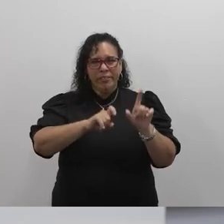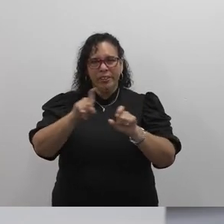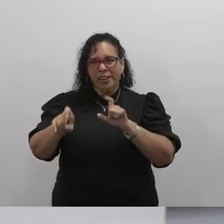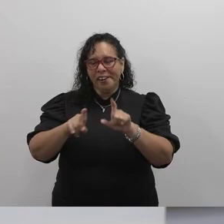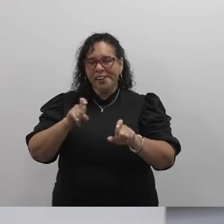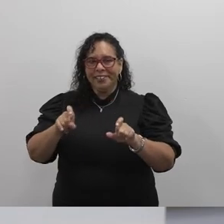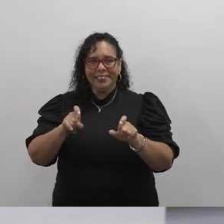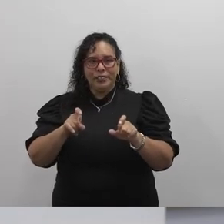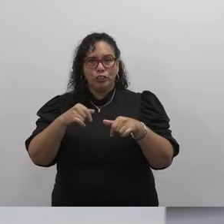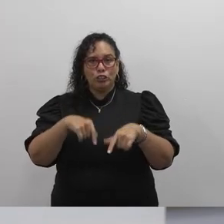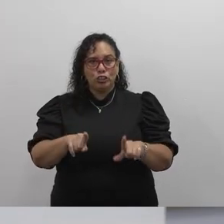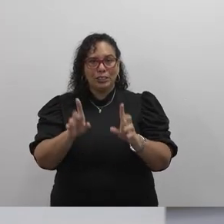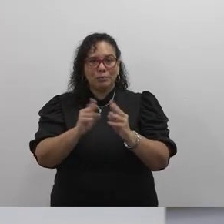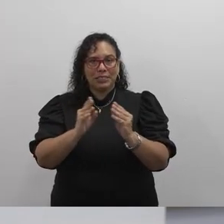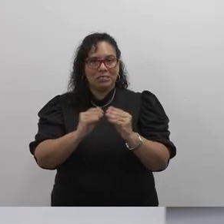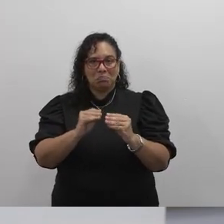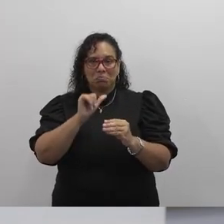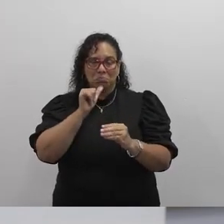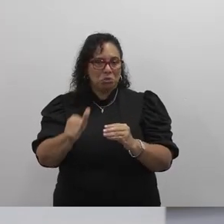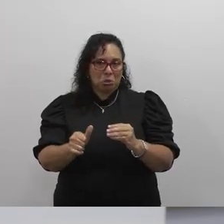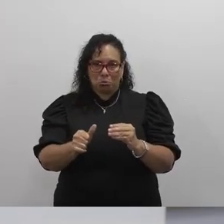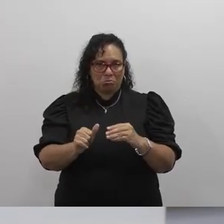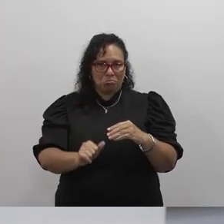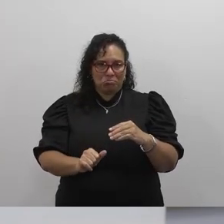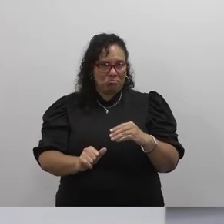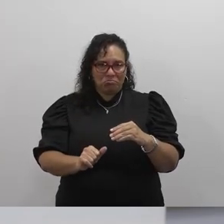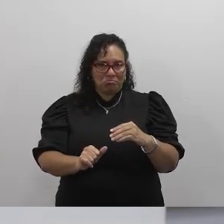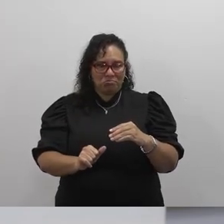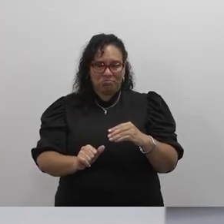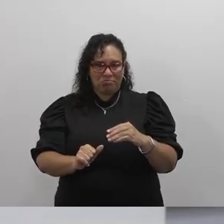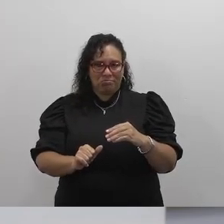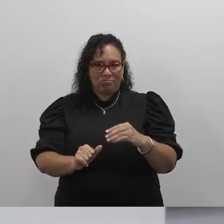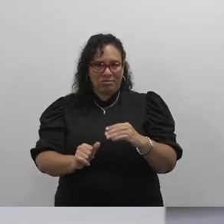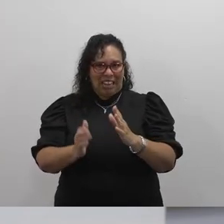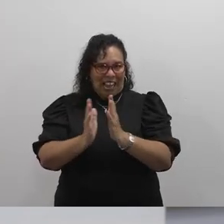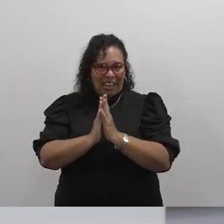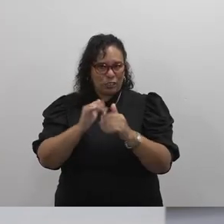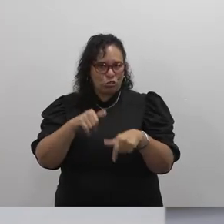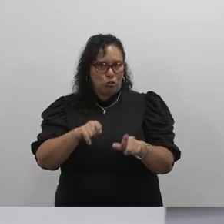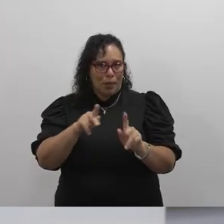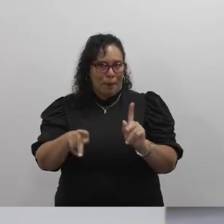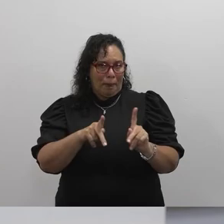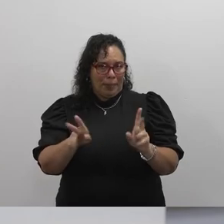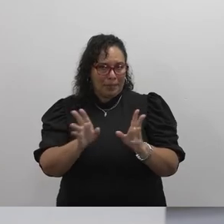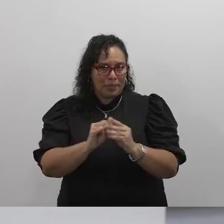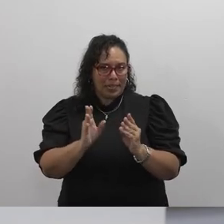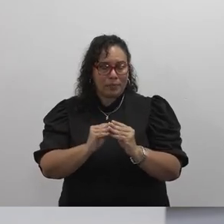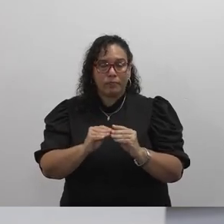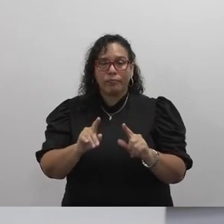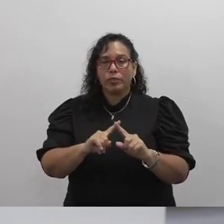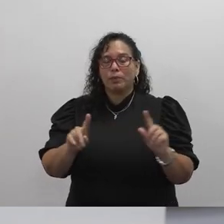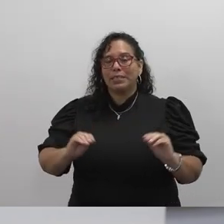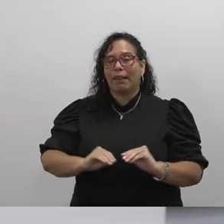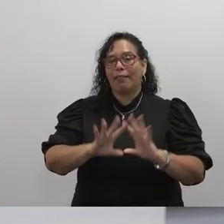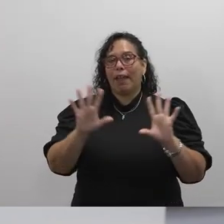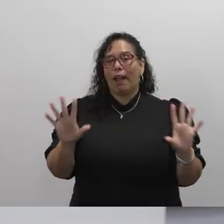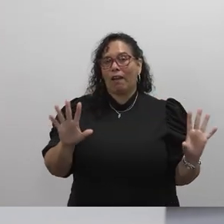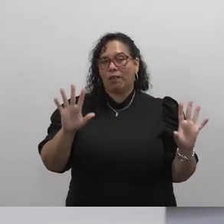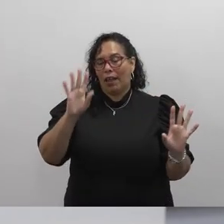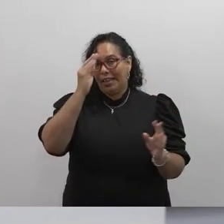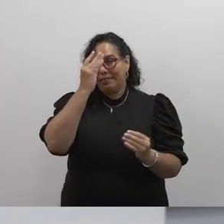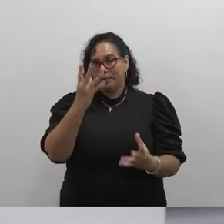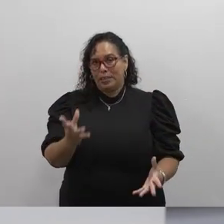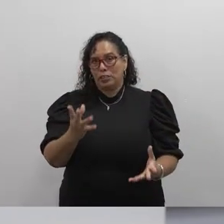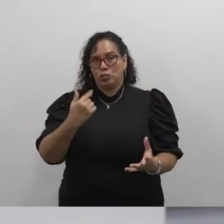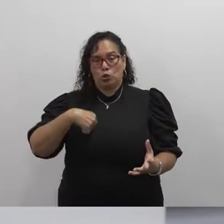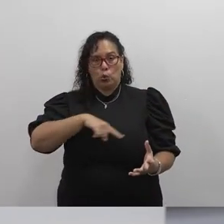in committees that don't come to the public meeting, but it's clarifying information so we